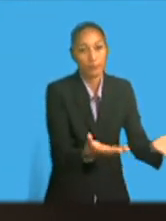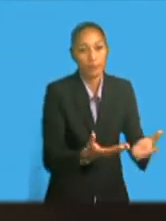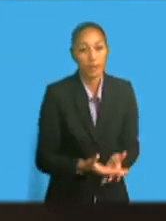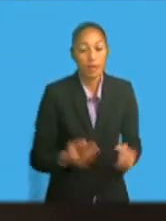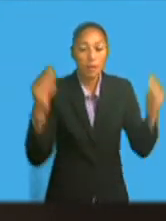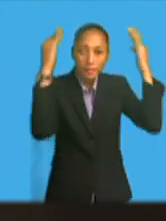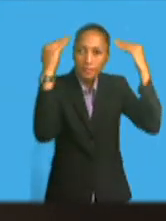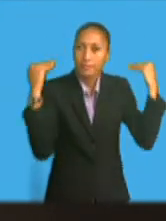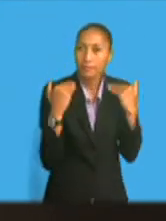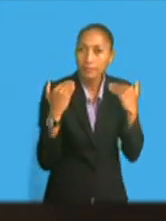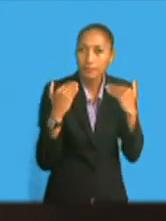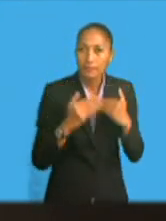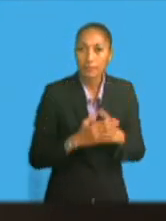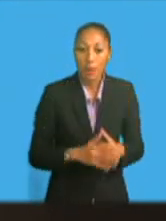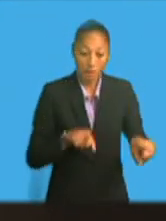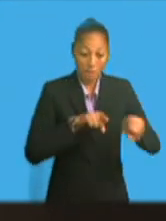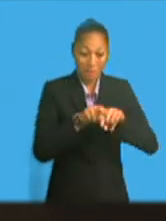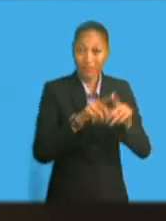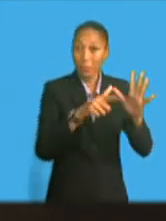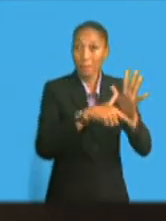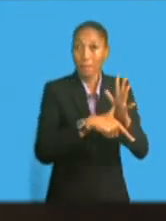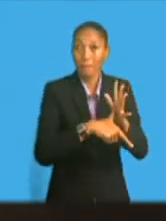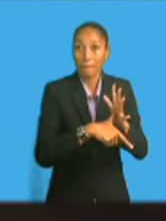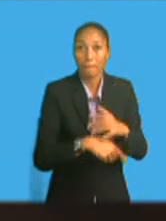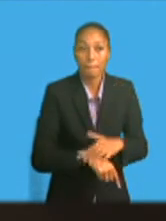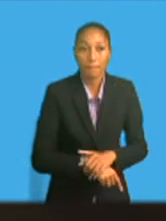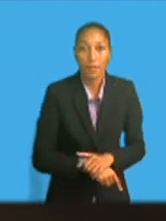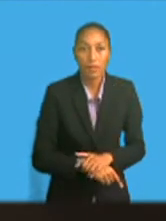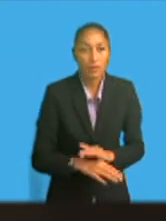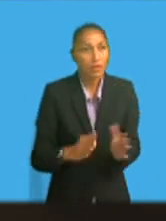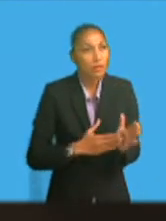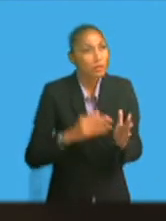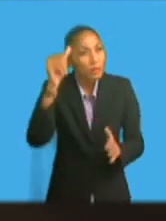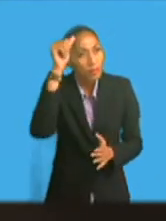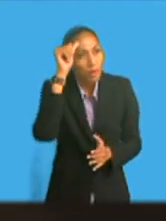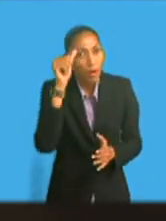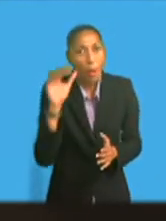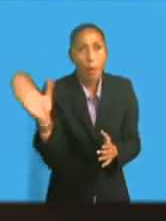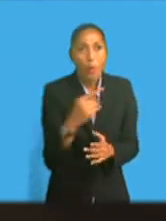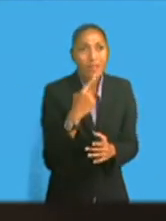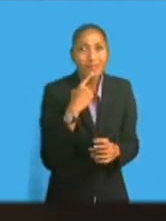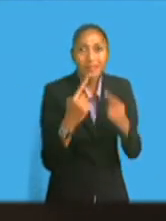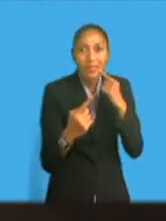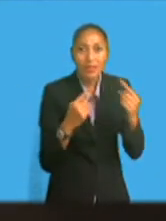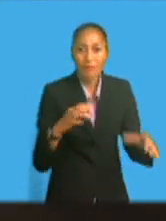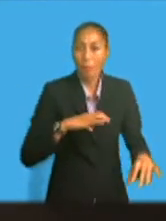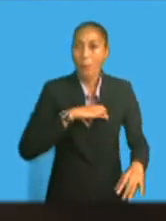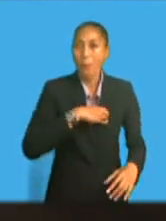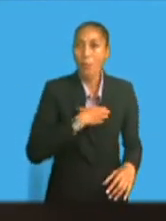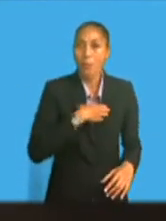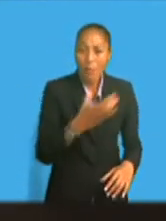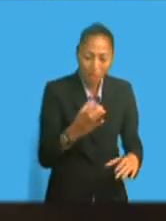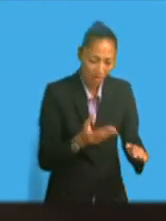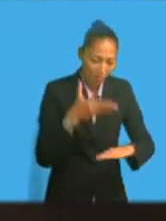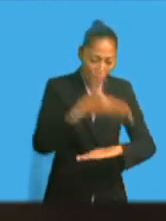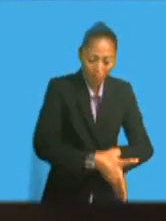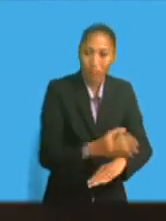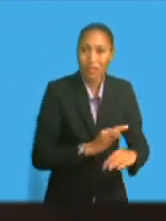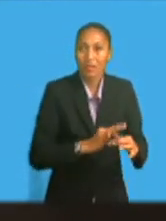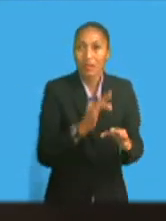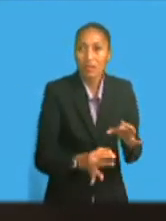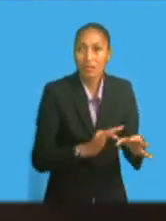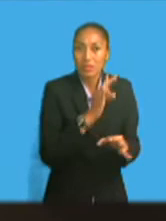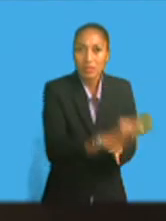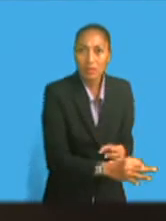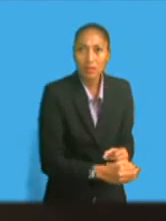Speaker, in most cases, we have come to know that the claims of overplanted areas arise from